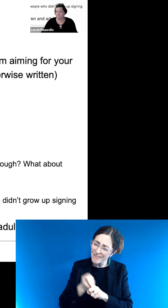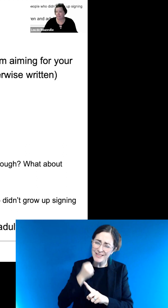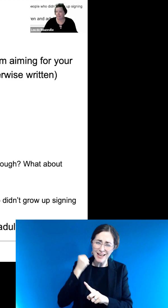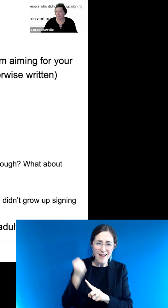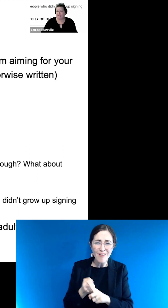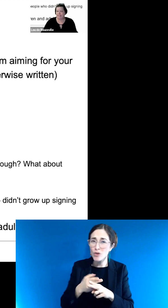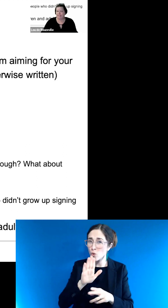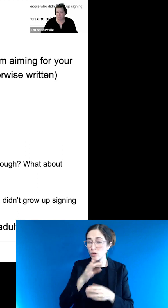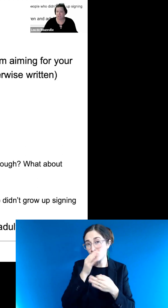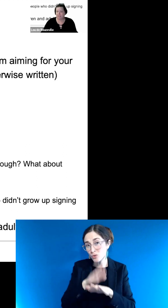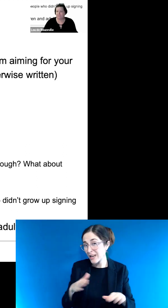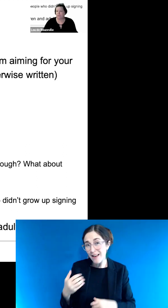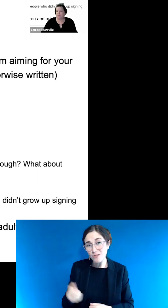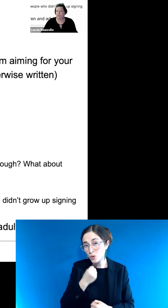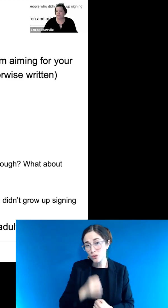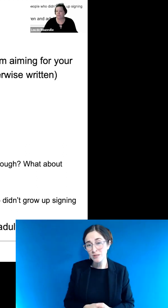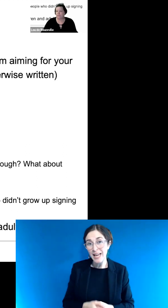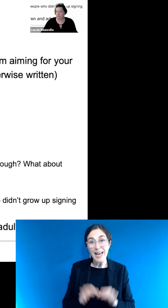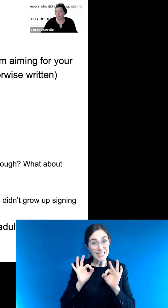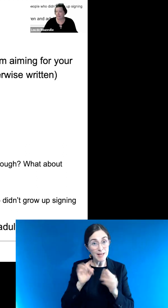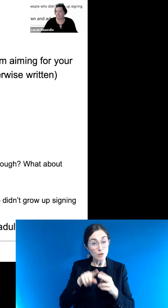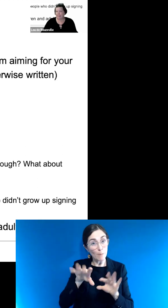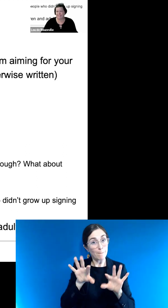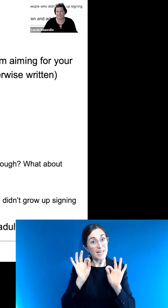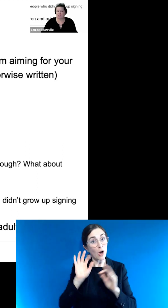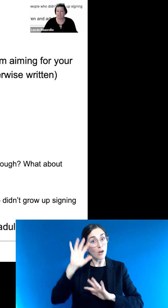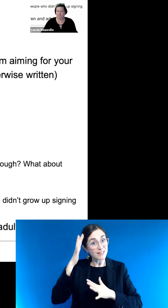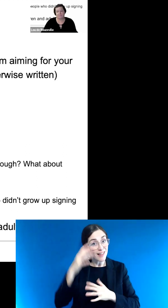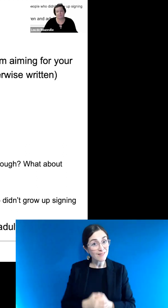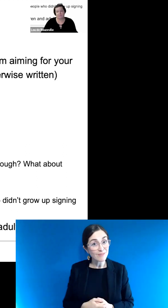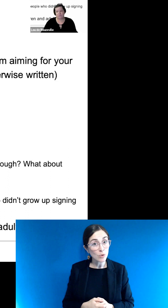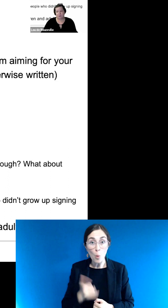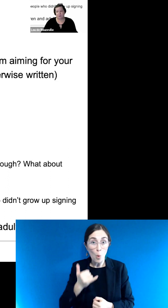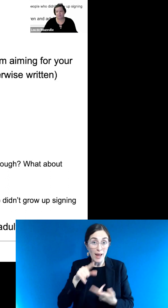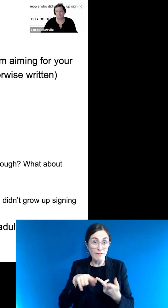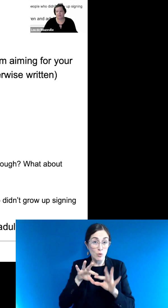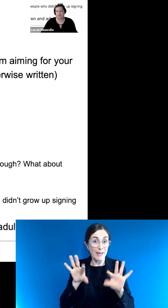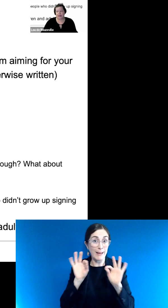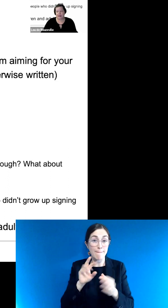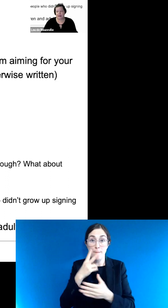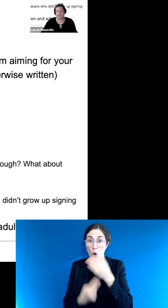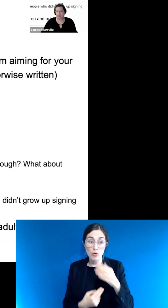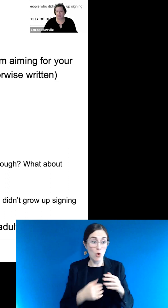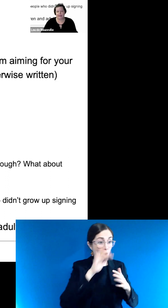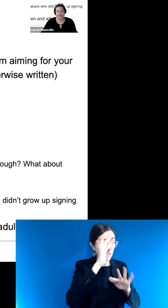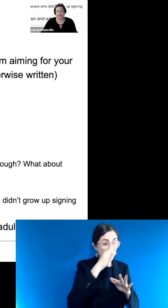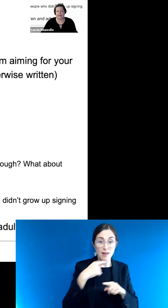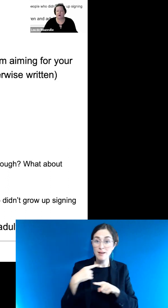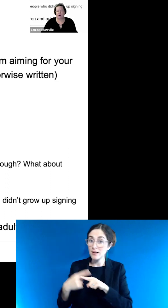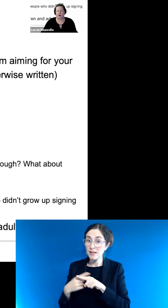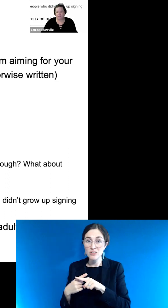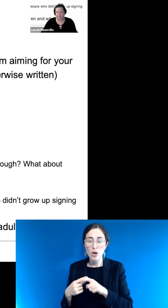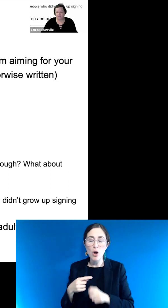kid, especially if you are choosing Auslan, and especially really if you're choosing both. I